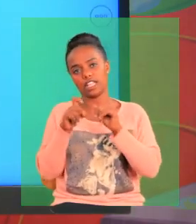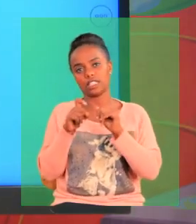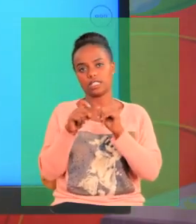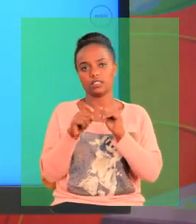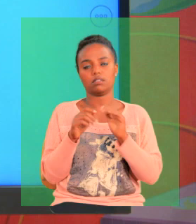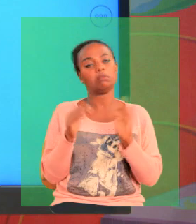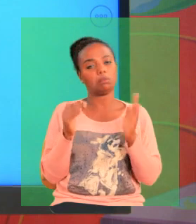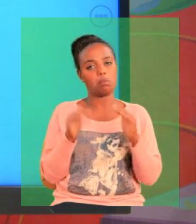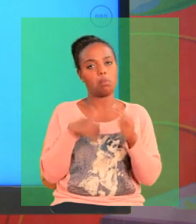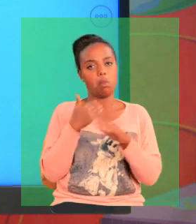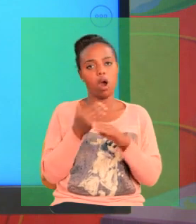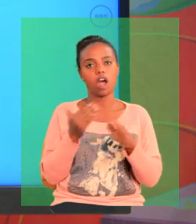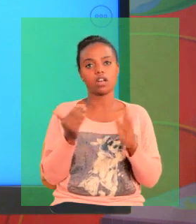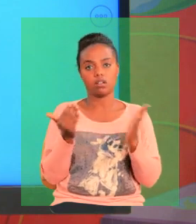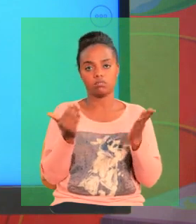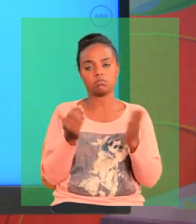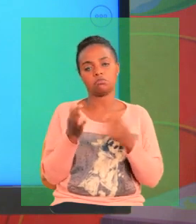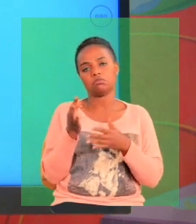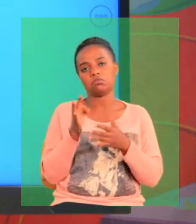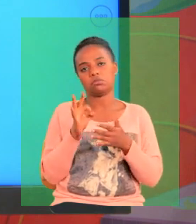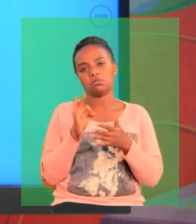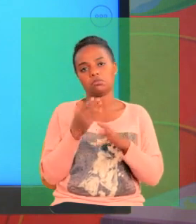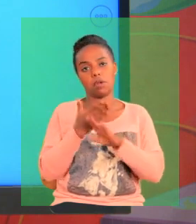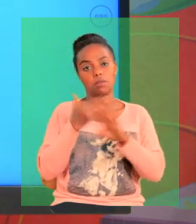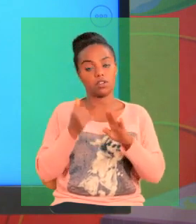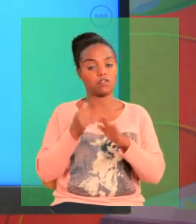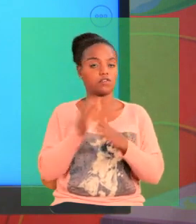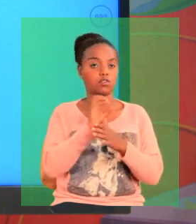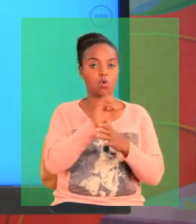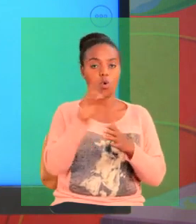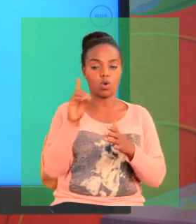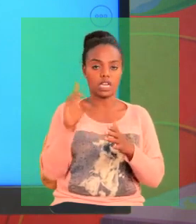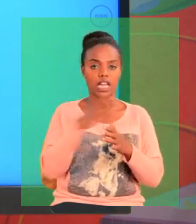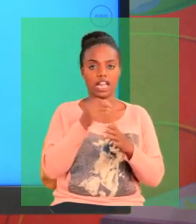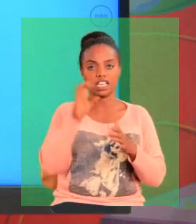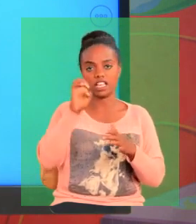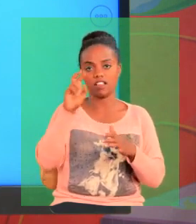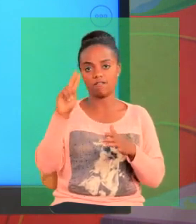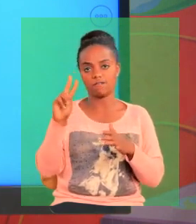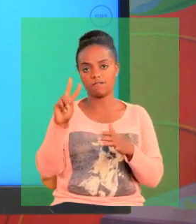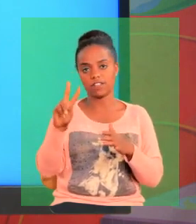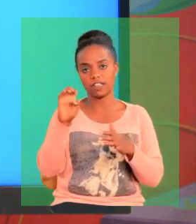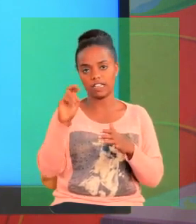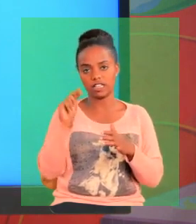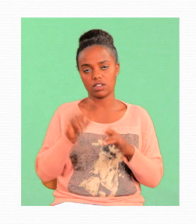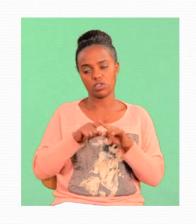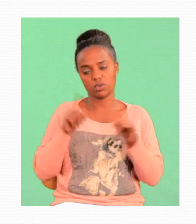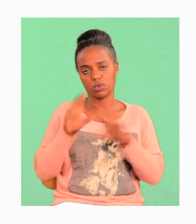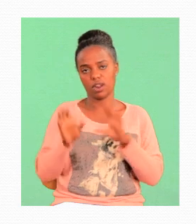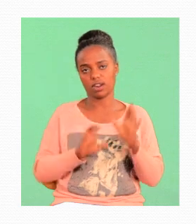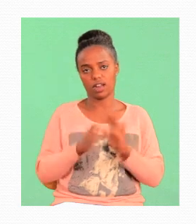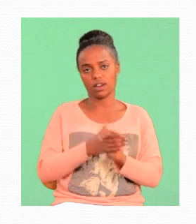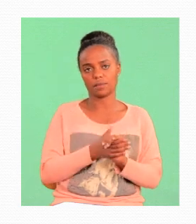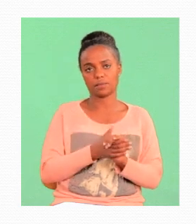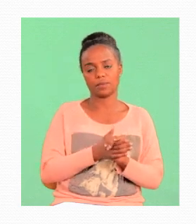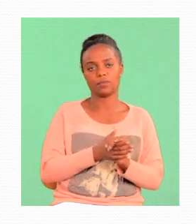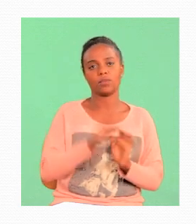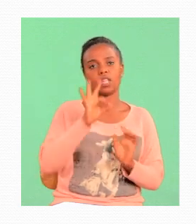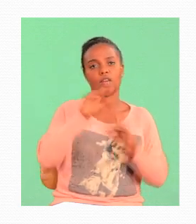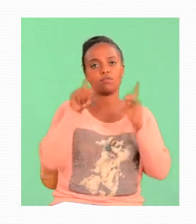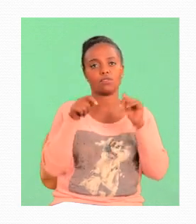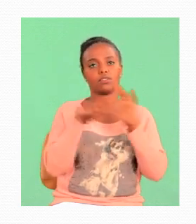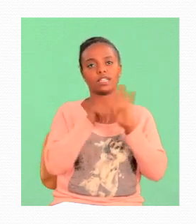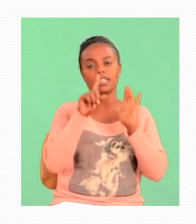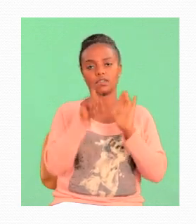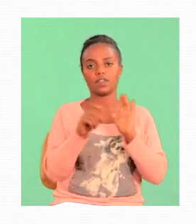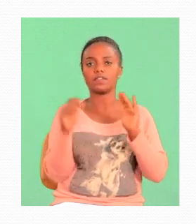odd, using the expression previously expressed. So here f of negative x, this